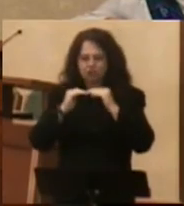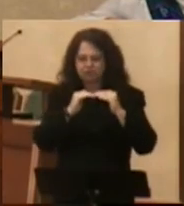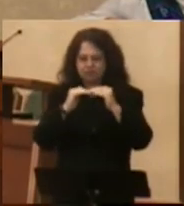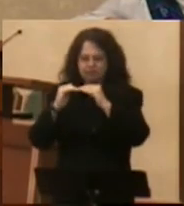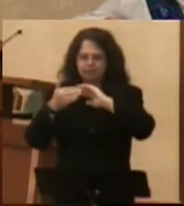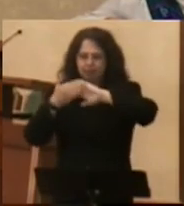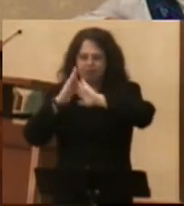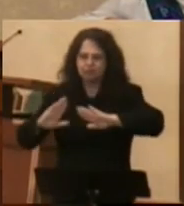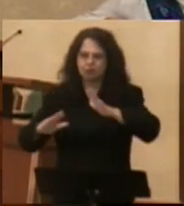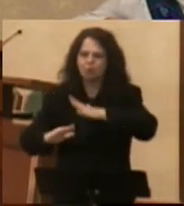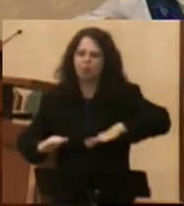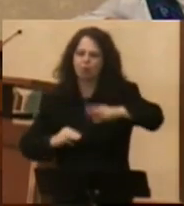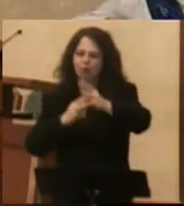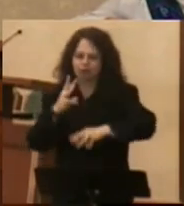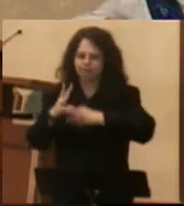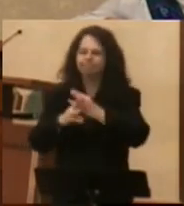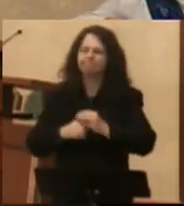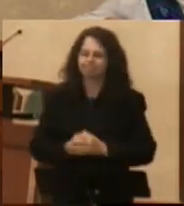world.